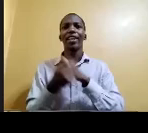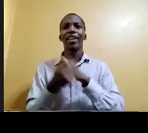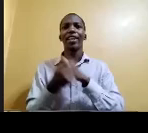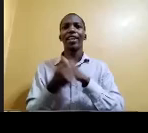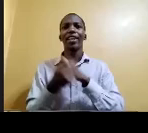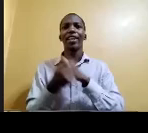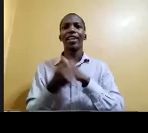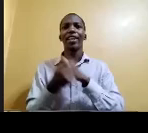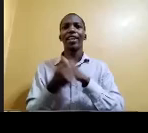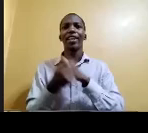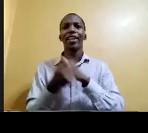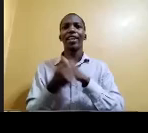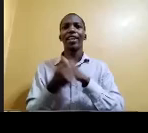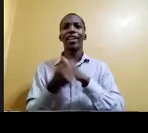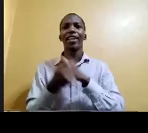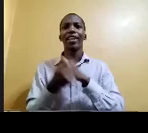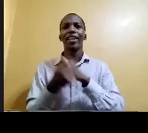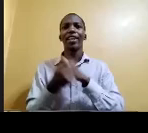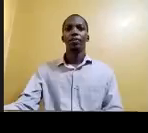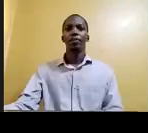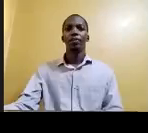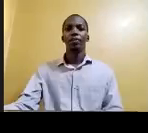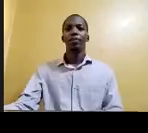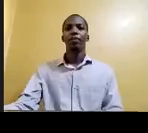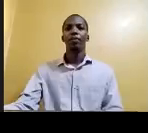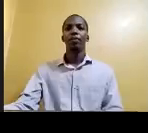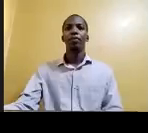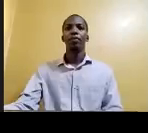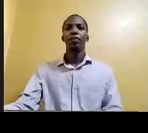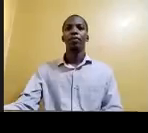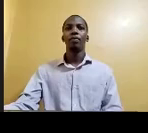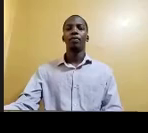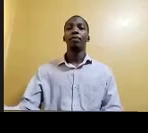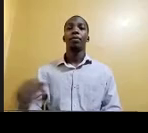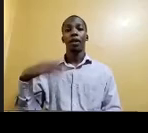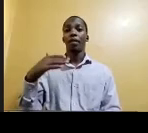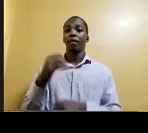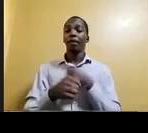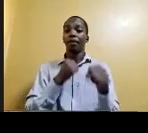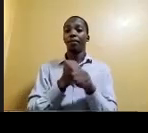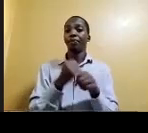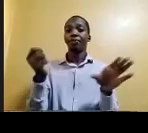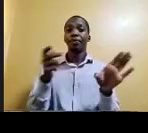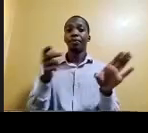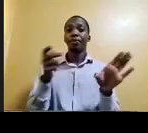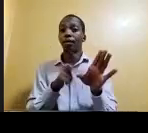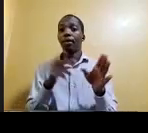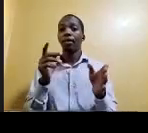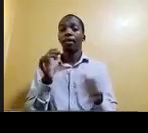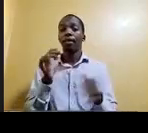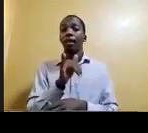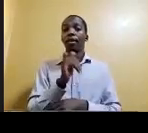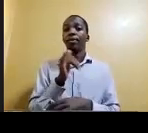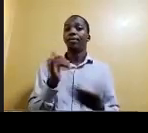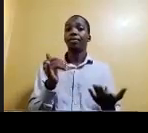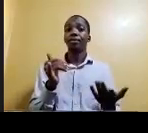I wanted to reassure every member here, every person participating that the OCPS and